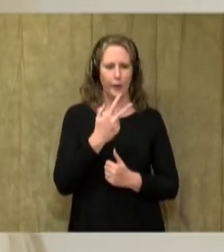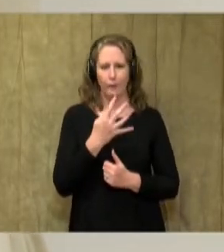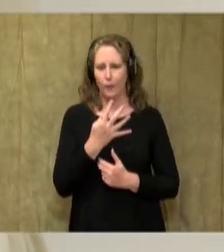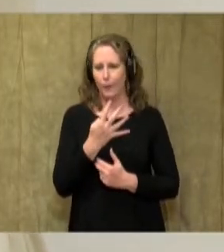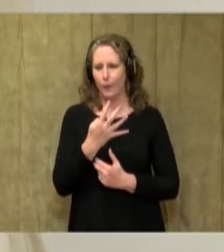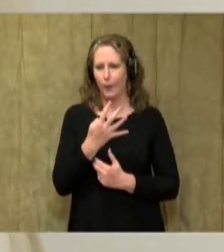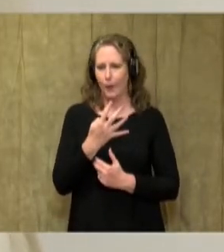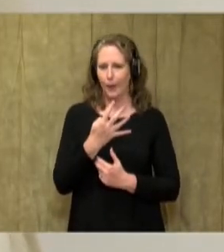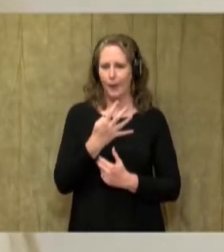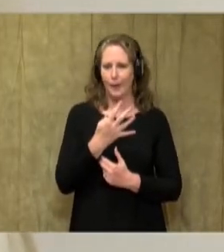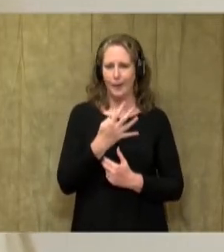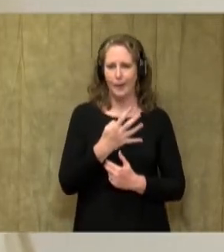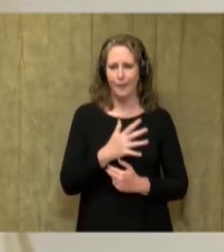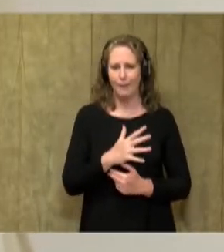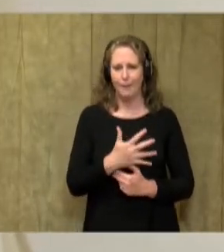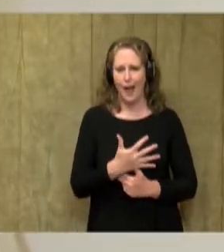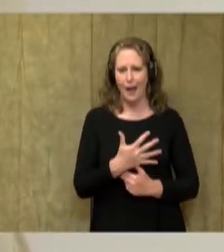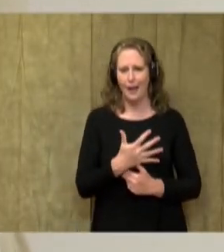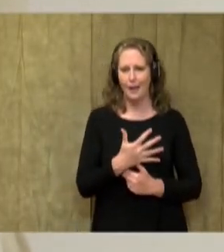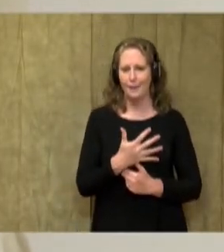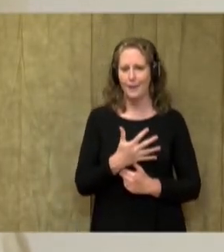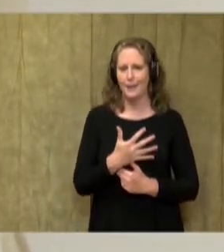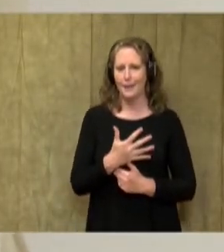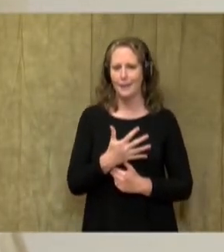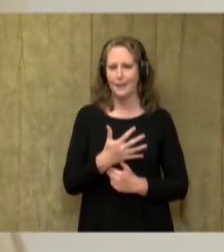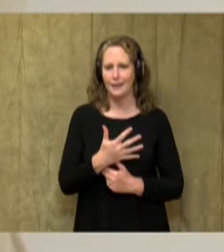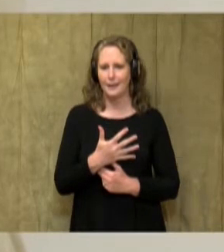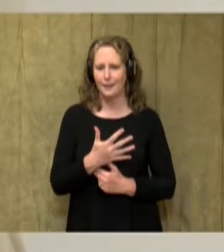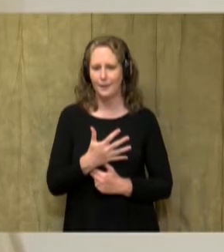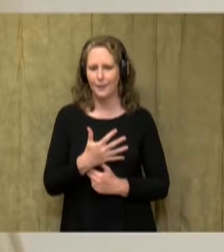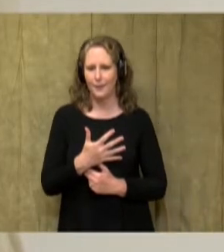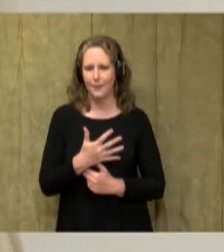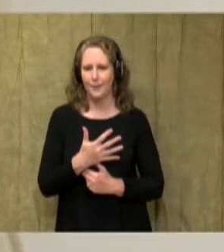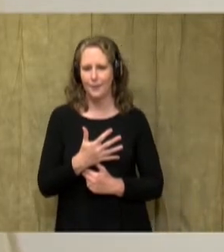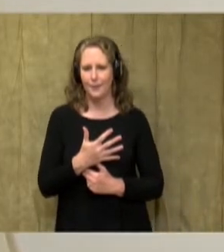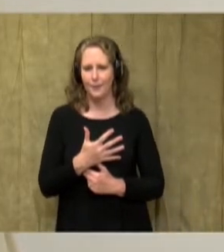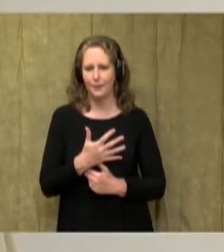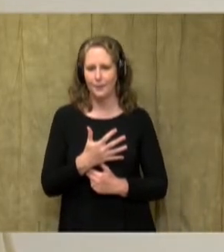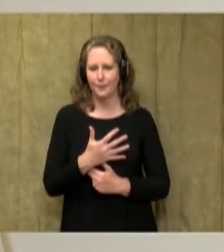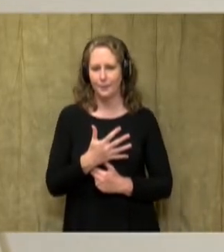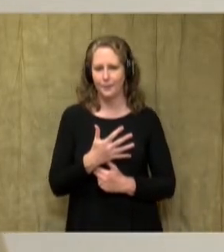4, 5. Oops, these are stuck together.